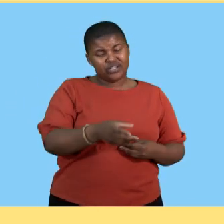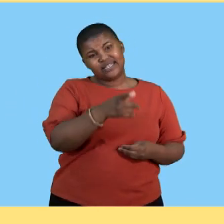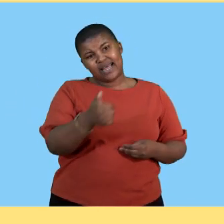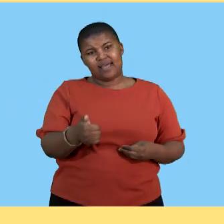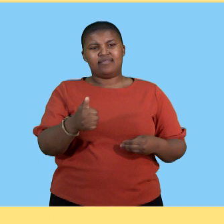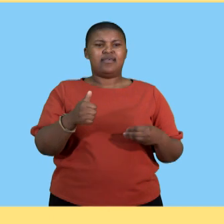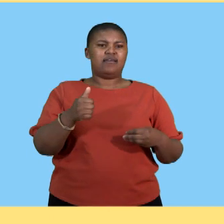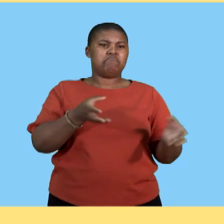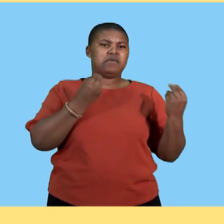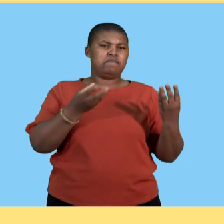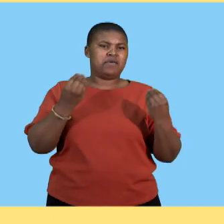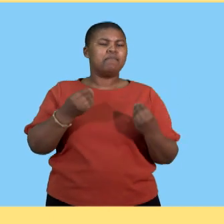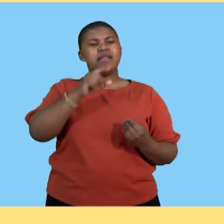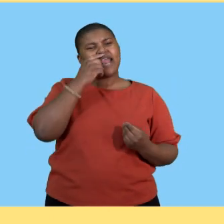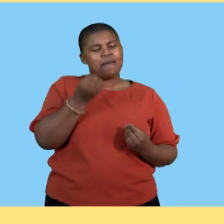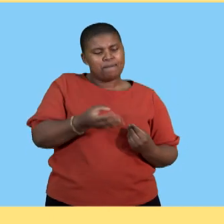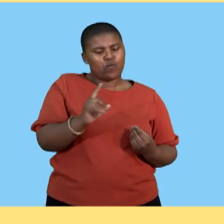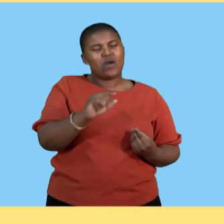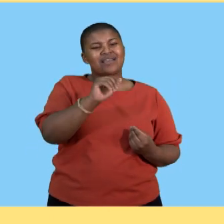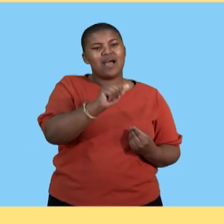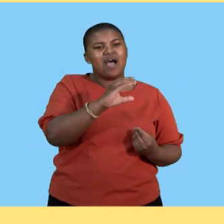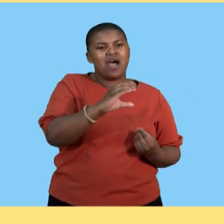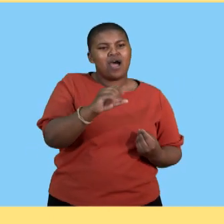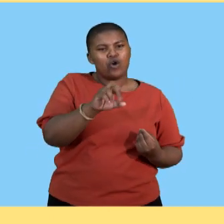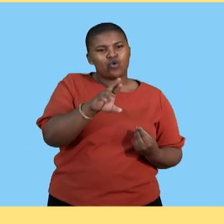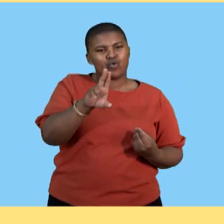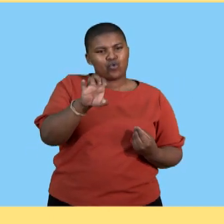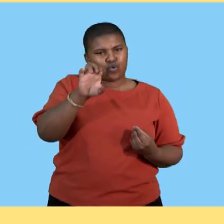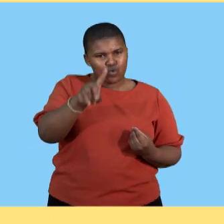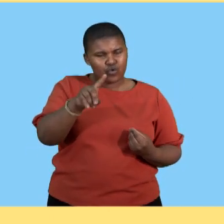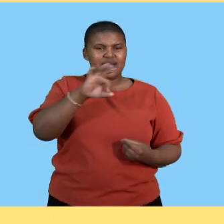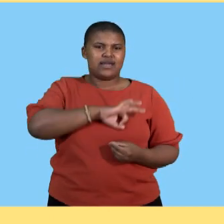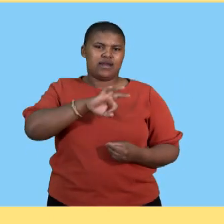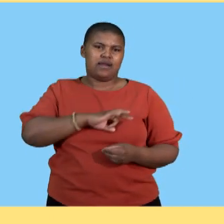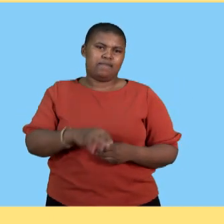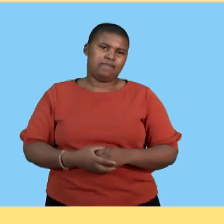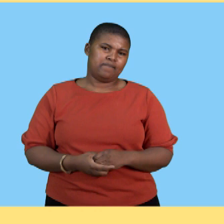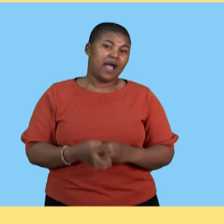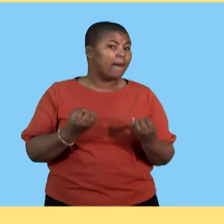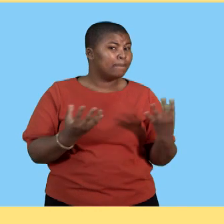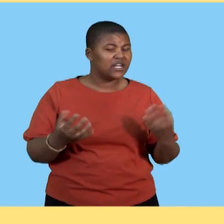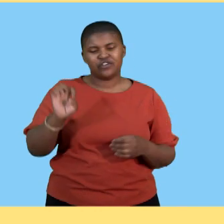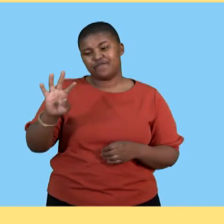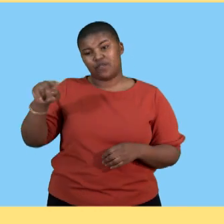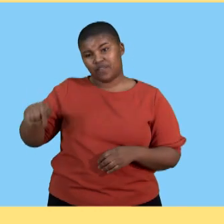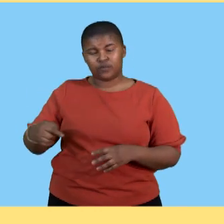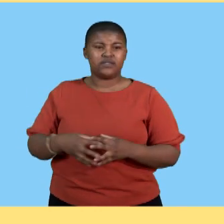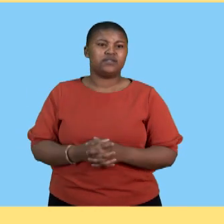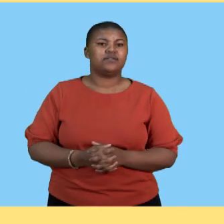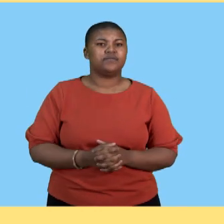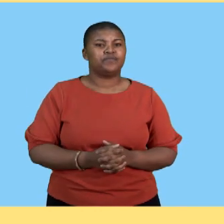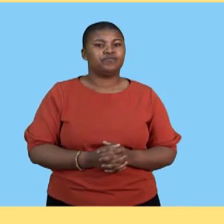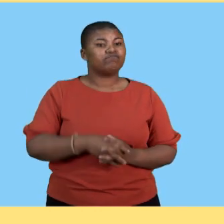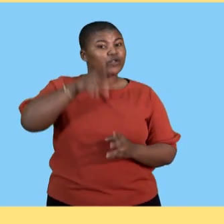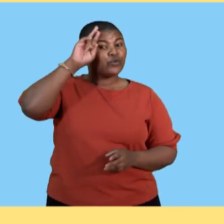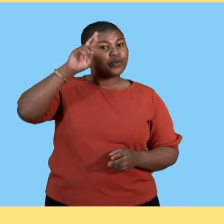as accrued income. So I'll record it as accrued income and the amount is